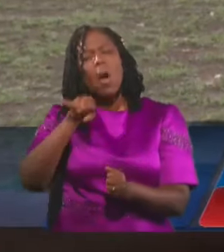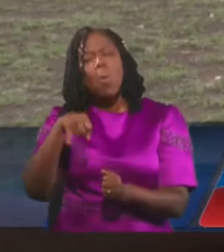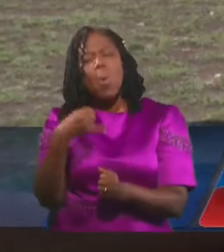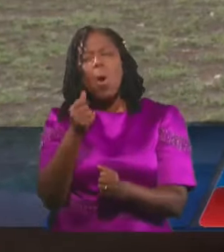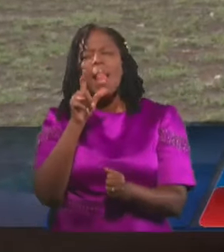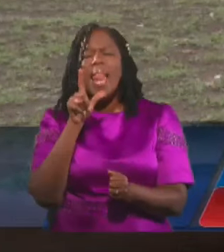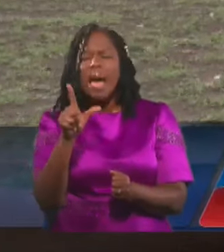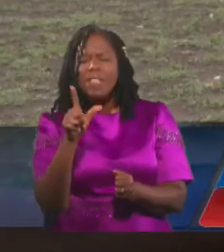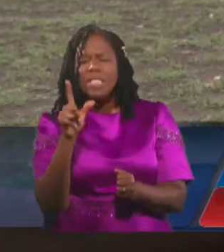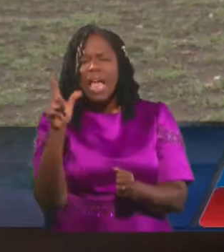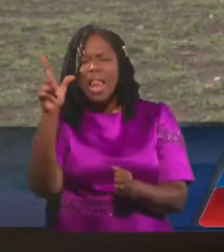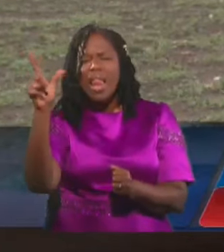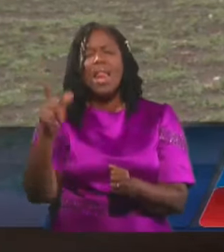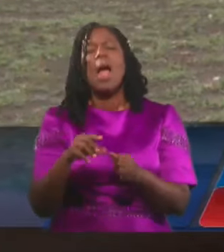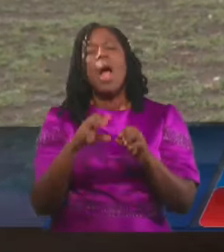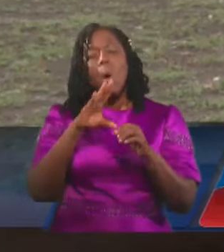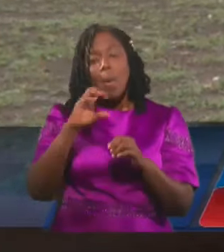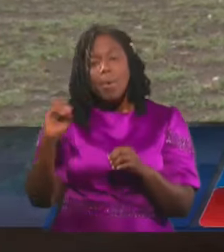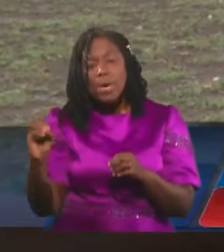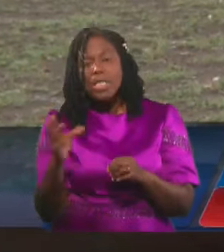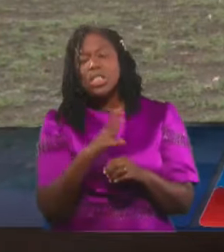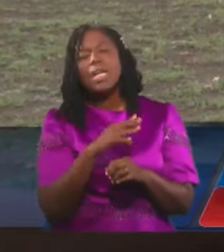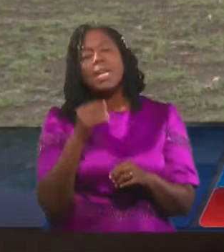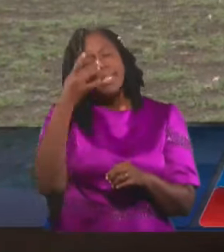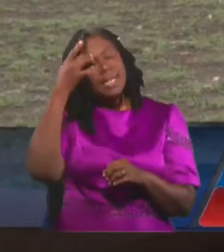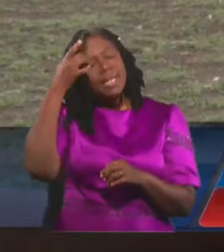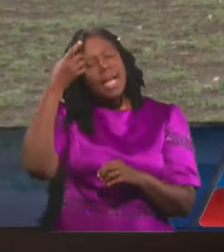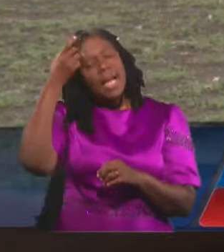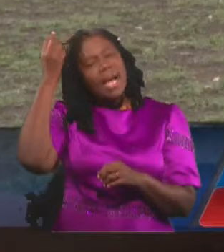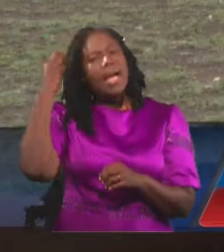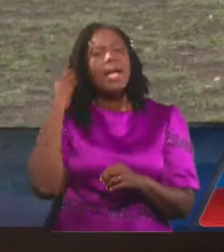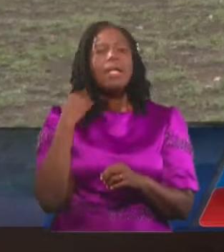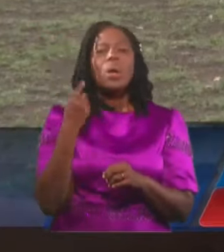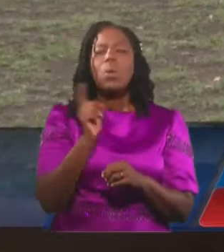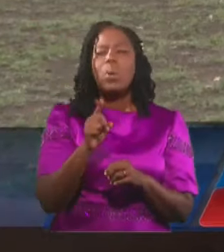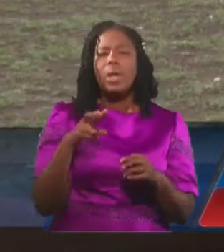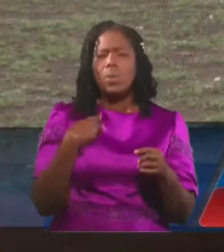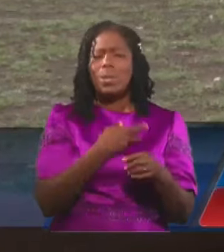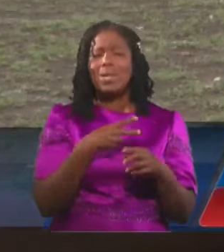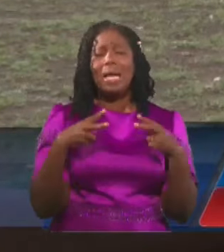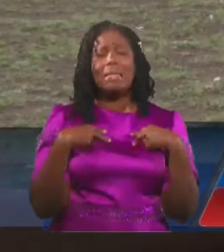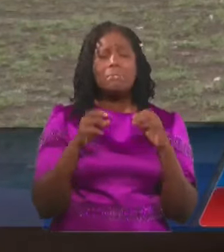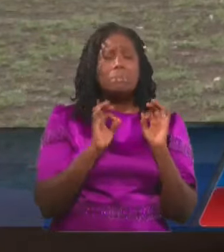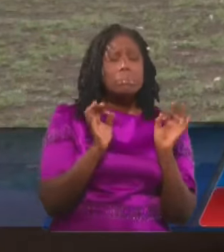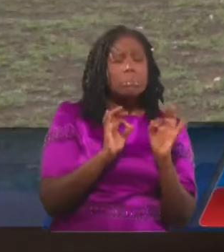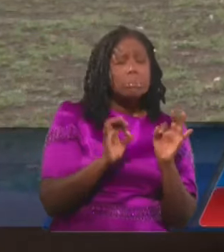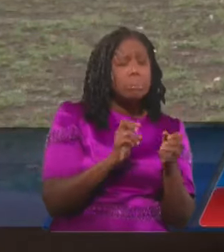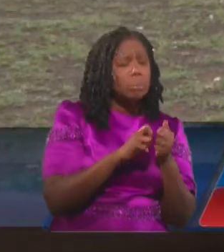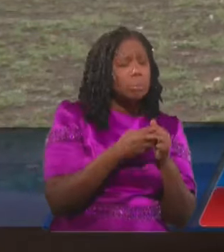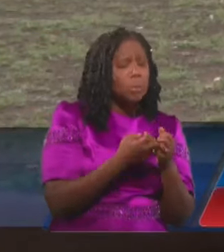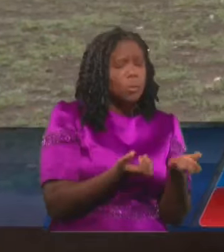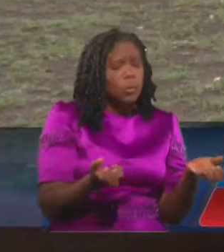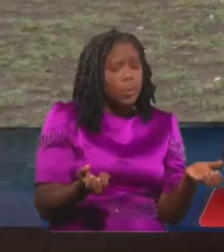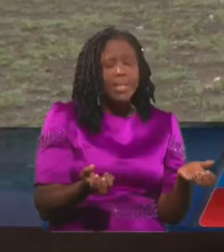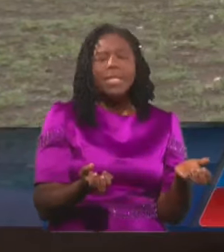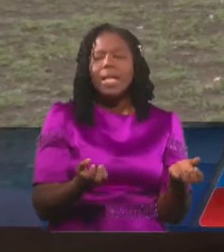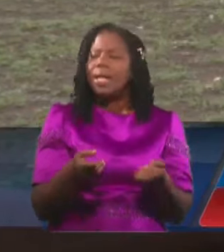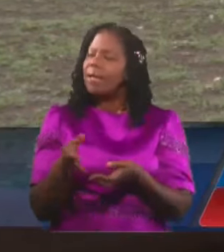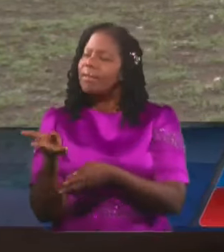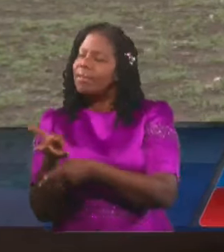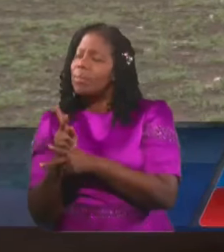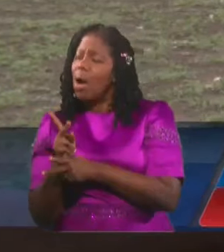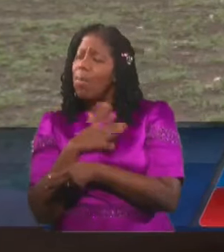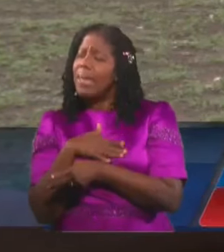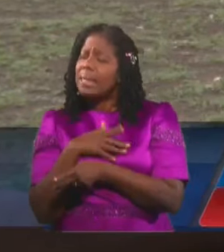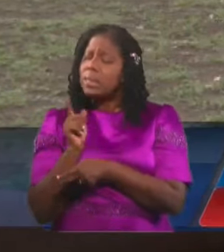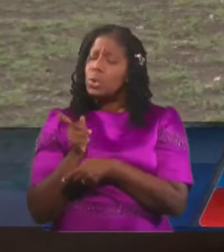Arima Borough Corporation, and where we lack machinery, they are there with us, assisting likewise Port of Spain City Corporation. So